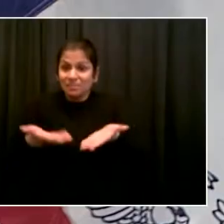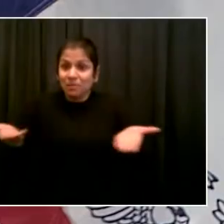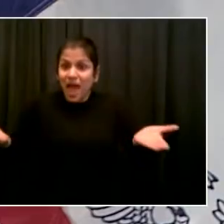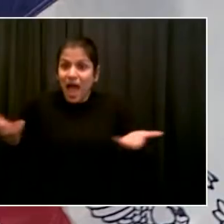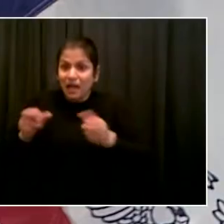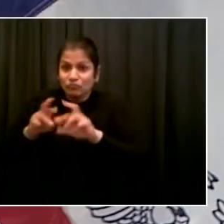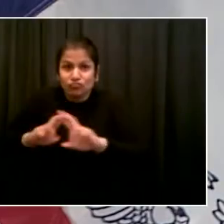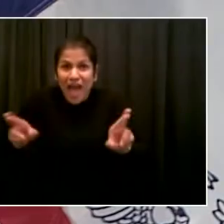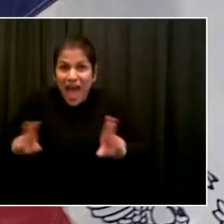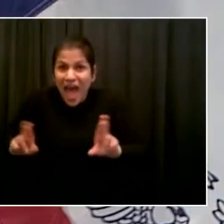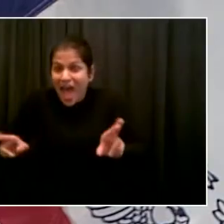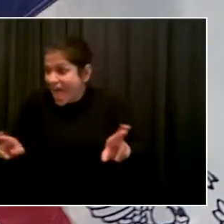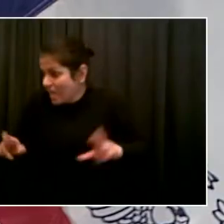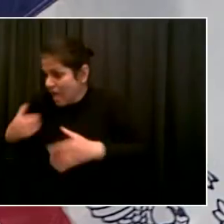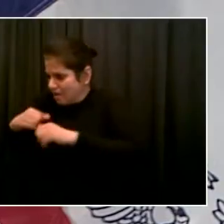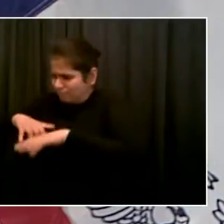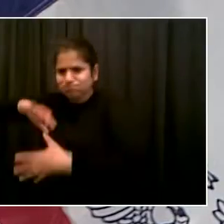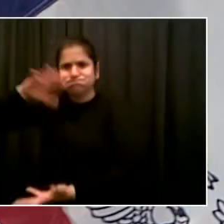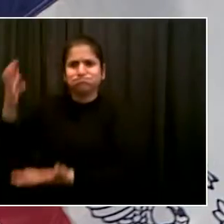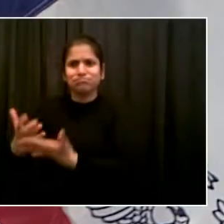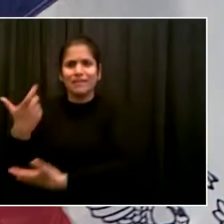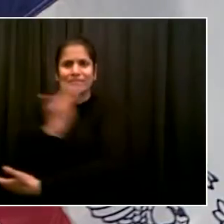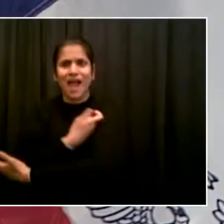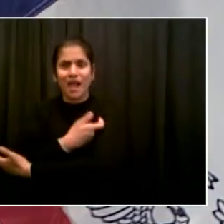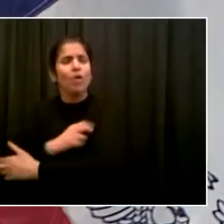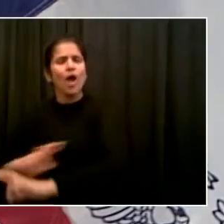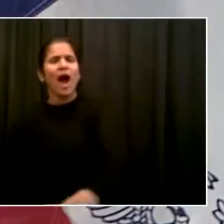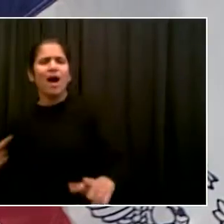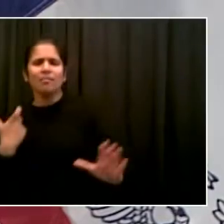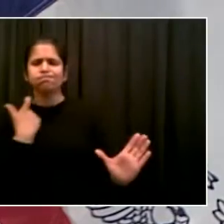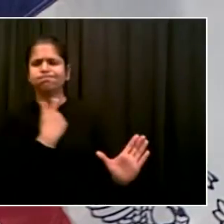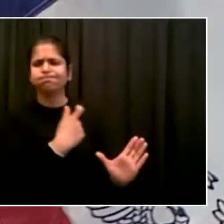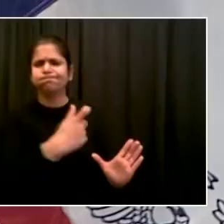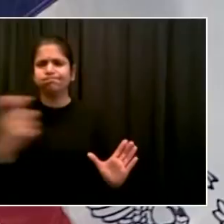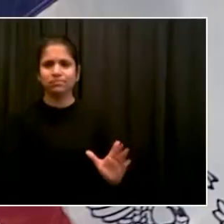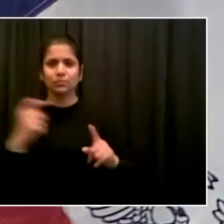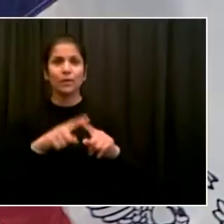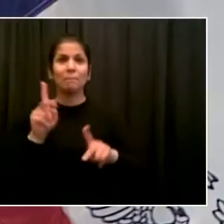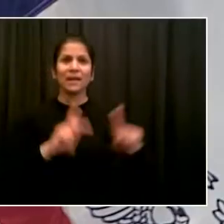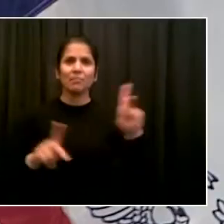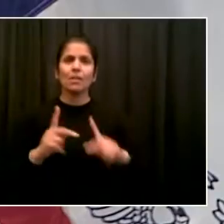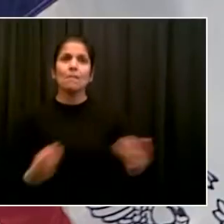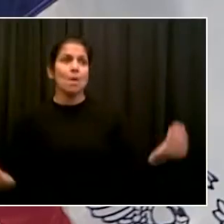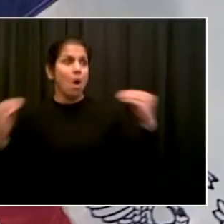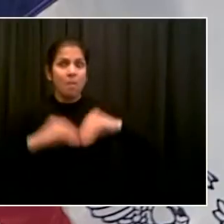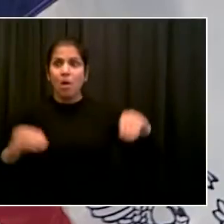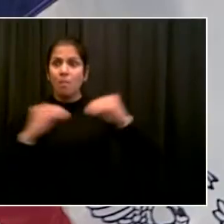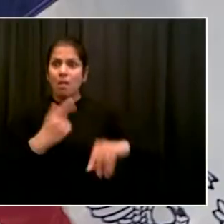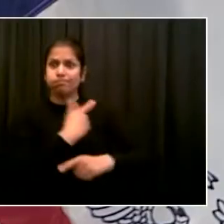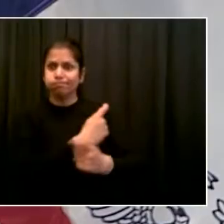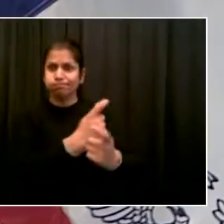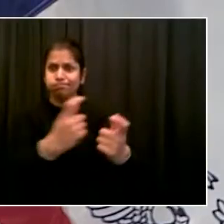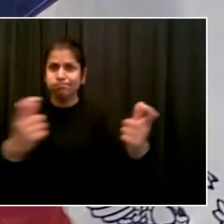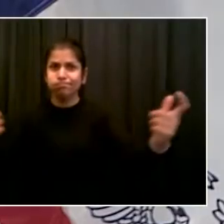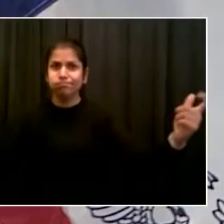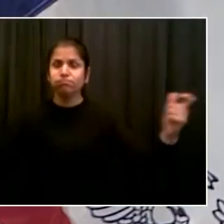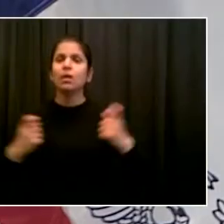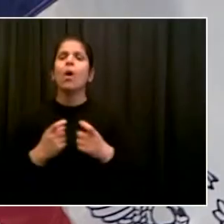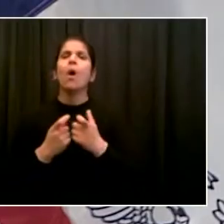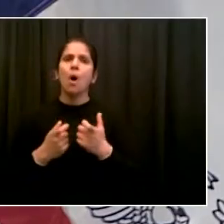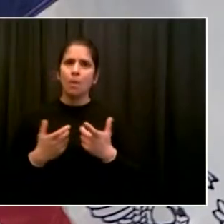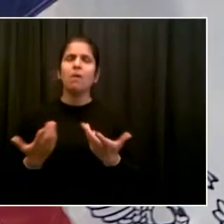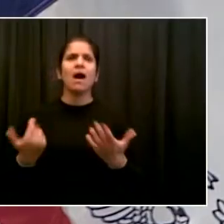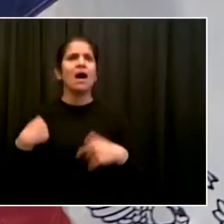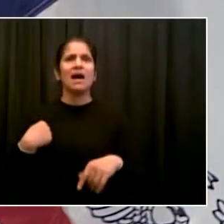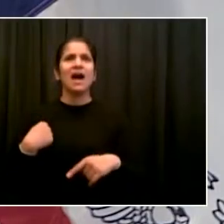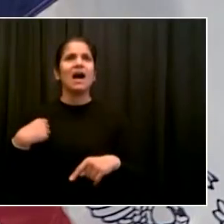work. We're ready to do that right now, but we need the supply. We cannot reach our potential if we don't get a hell of a lot more supply. Again, every week we're